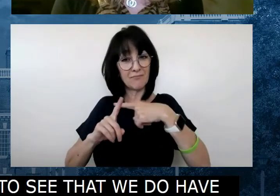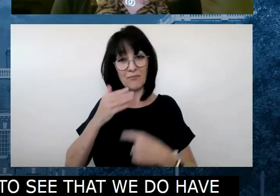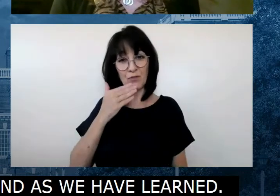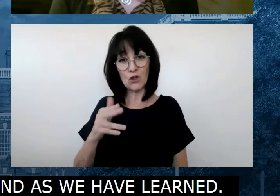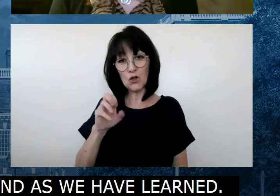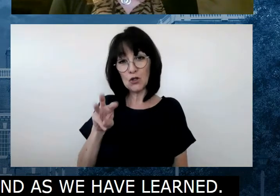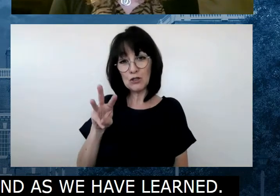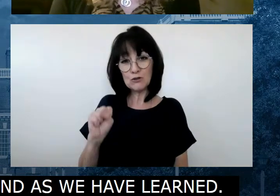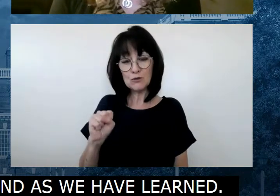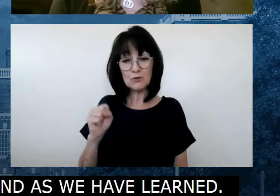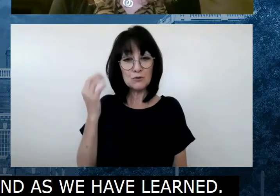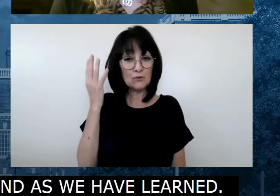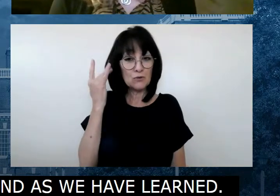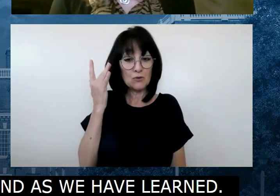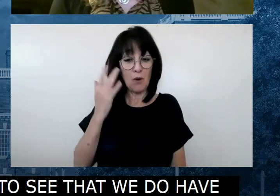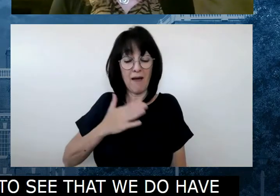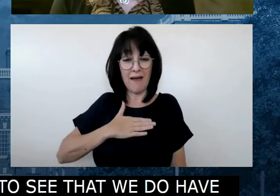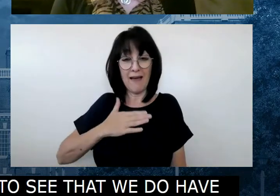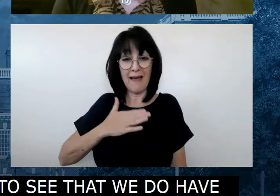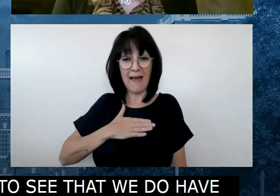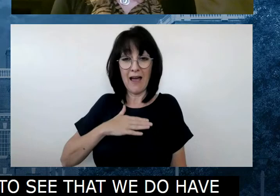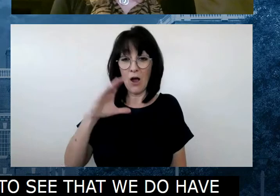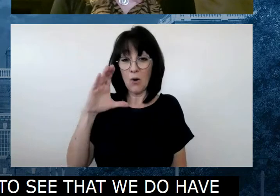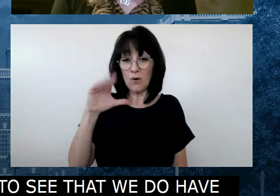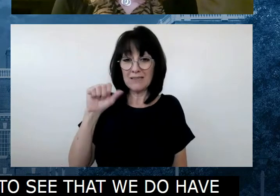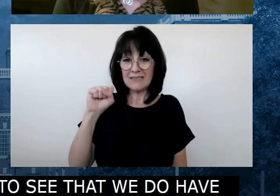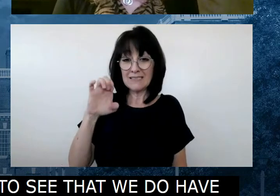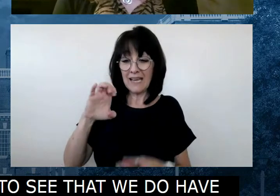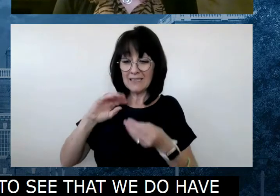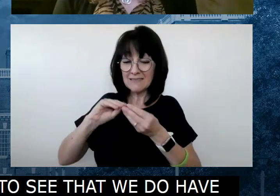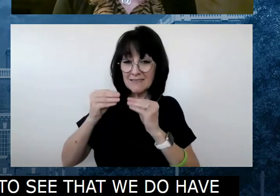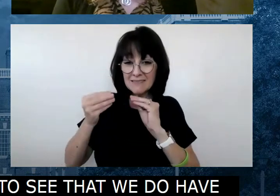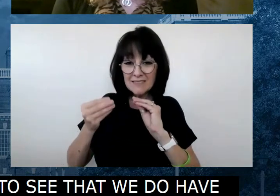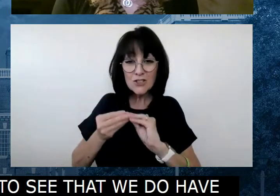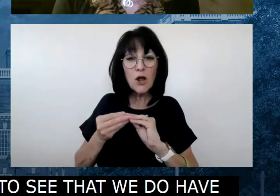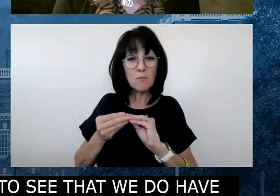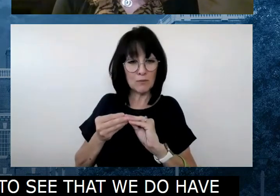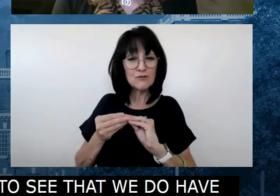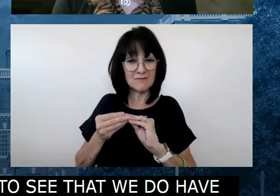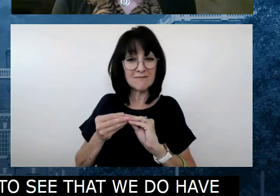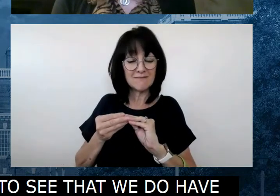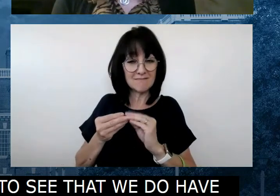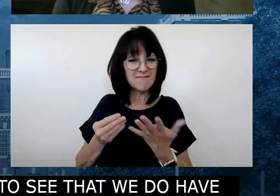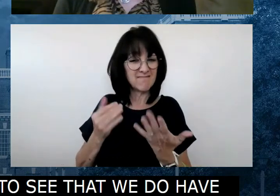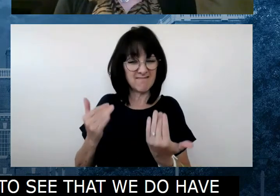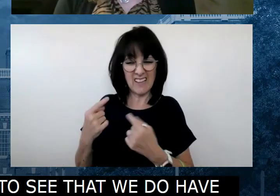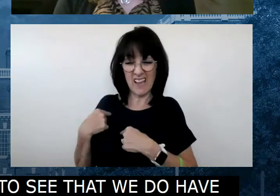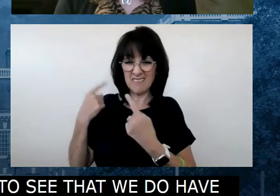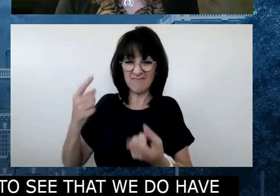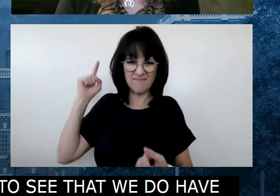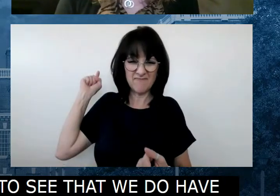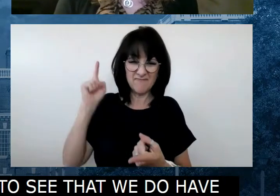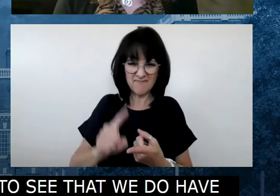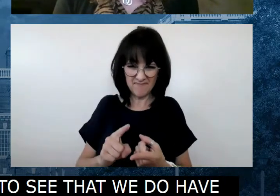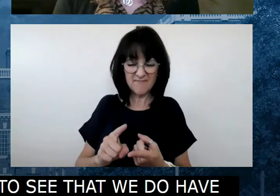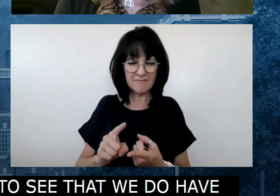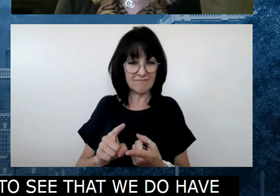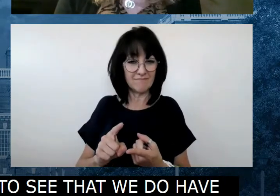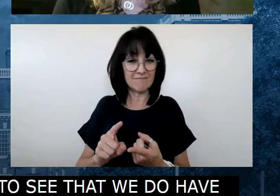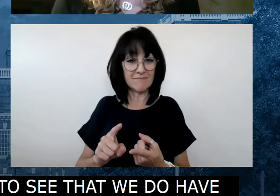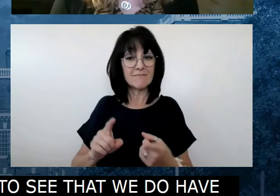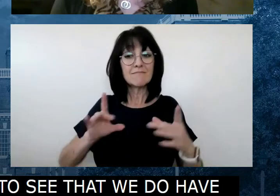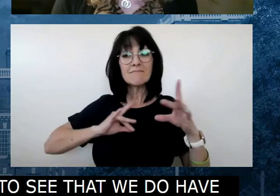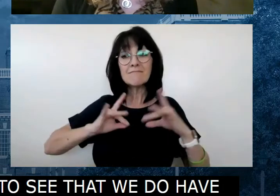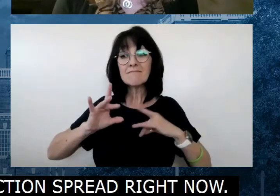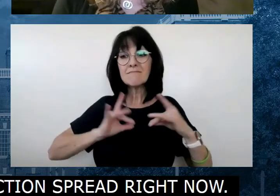infection spread right now. Our case counts have decreased 34% since last week. Positivity rate remains at 1%. As